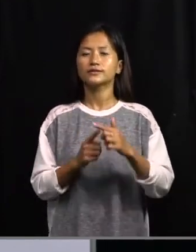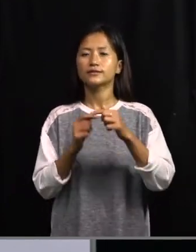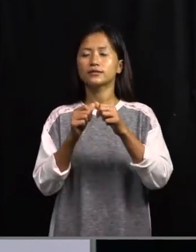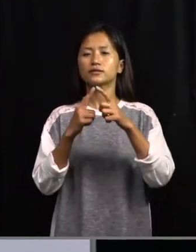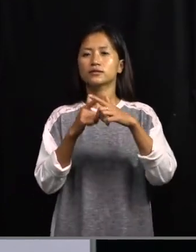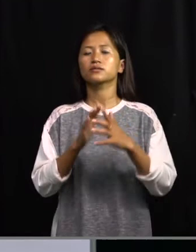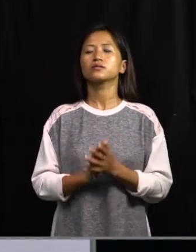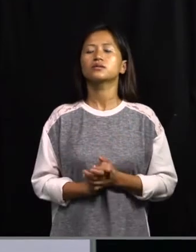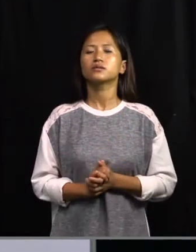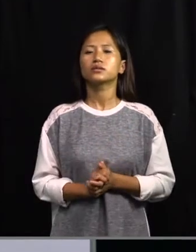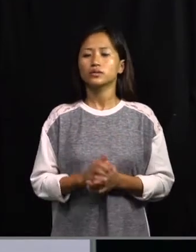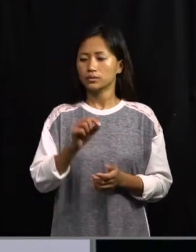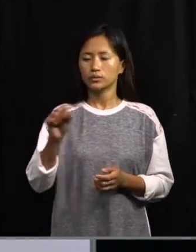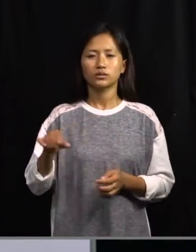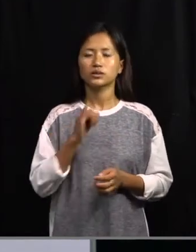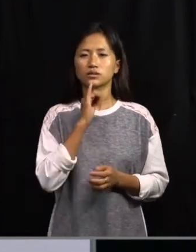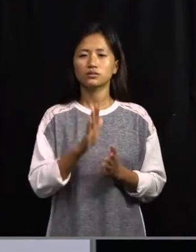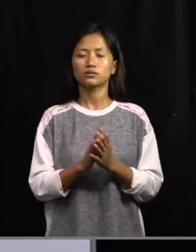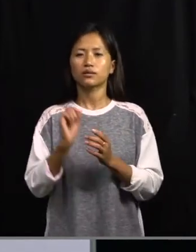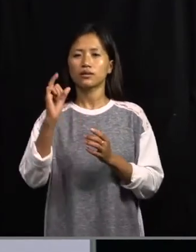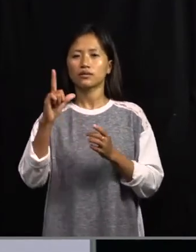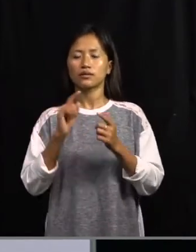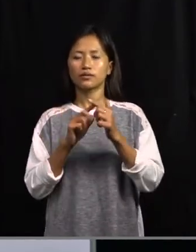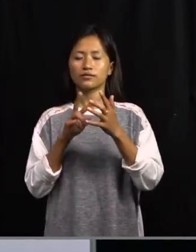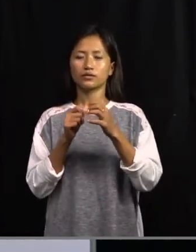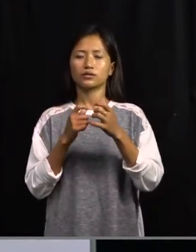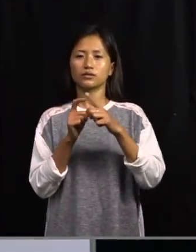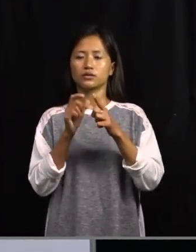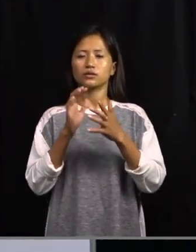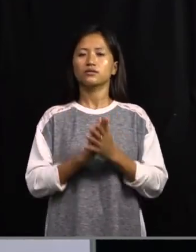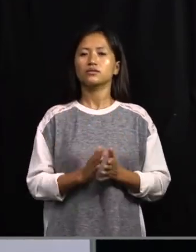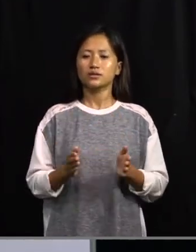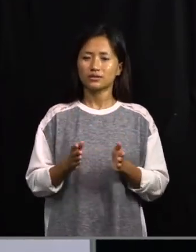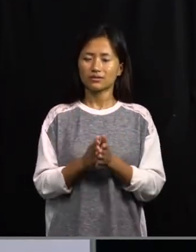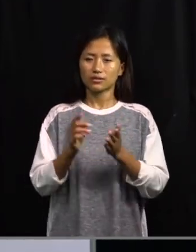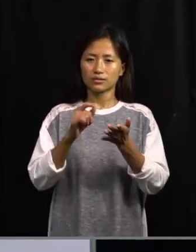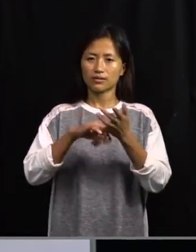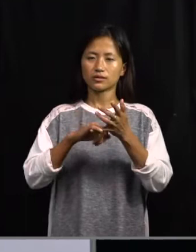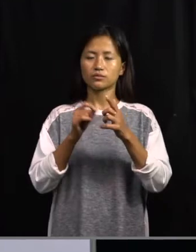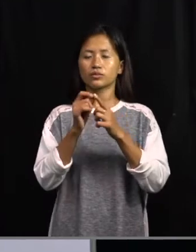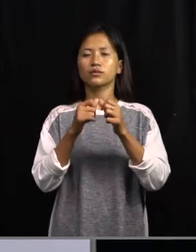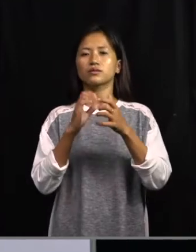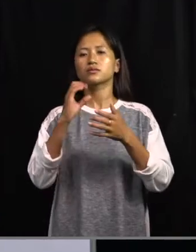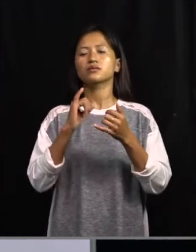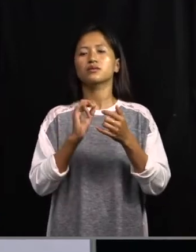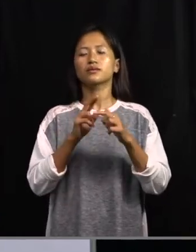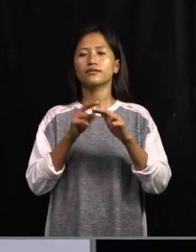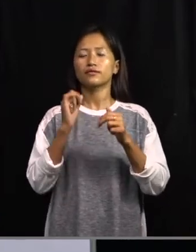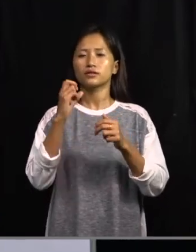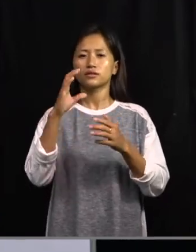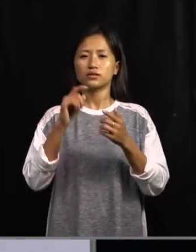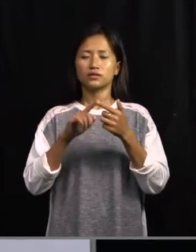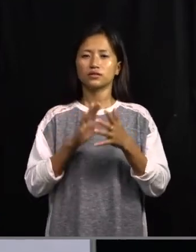of taxation which is levied by the government for a specific purpose. understood. The money